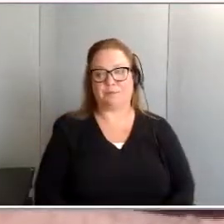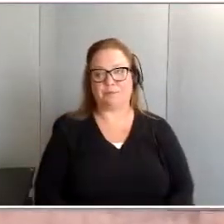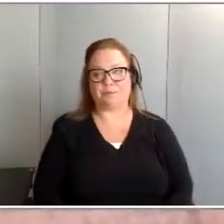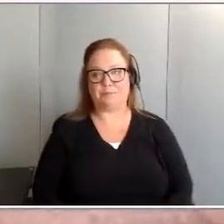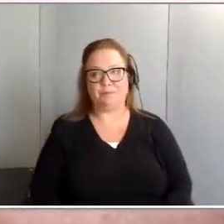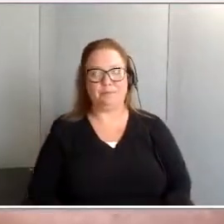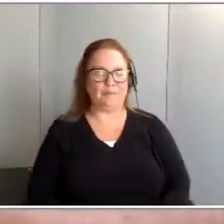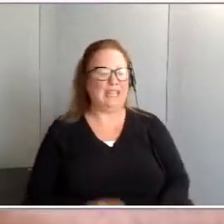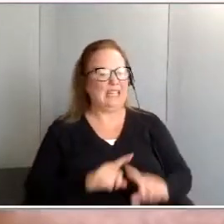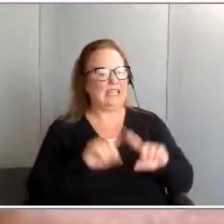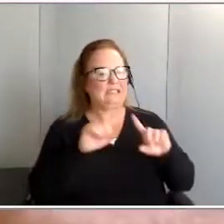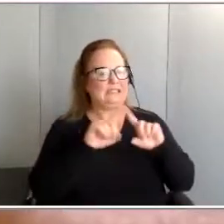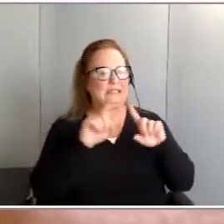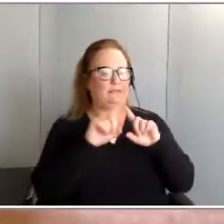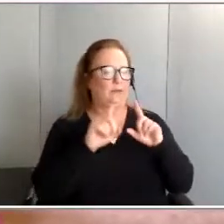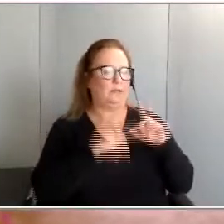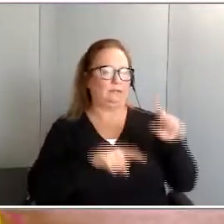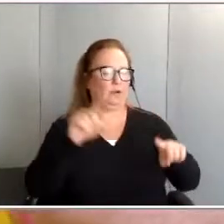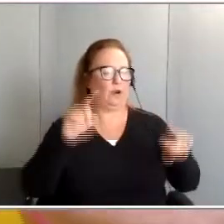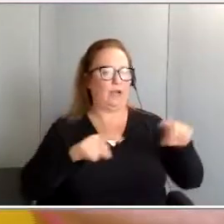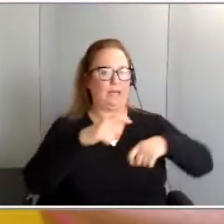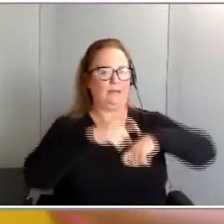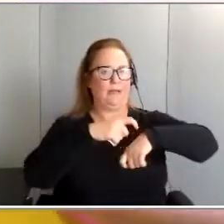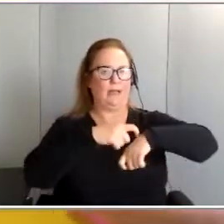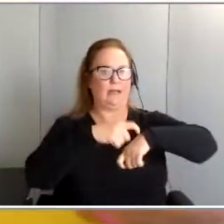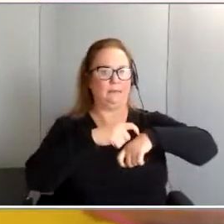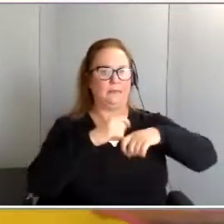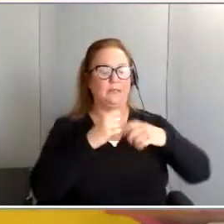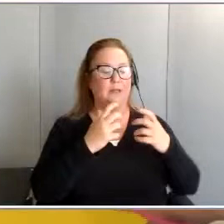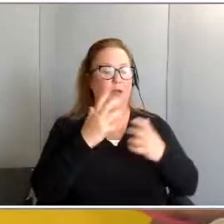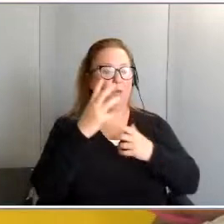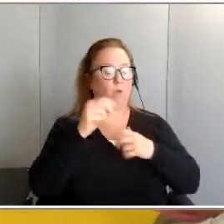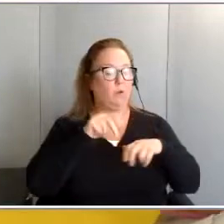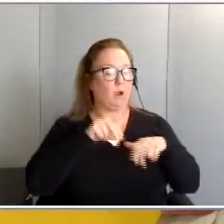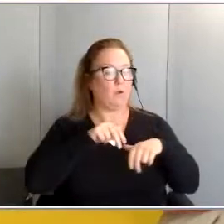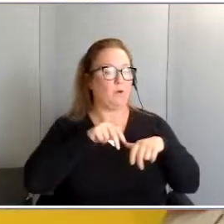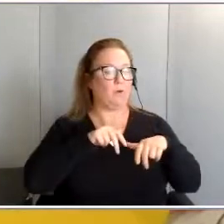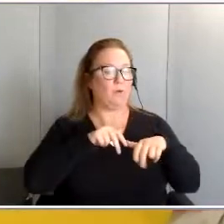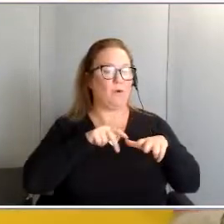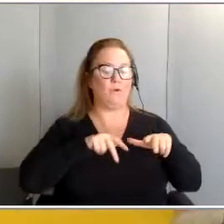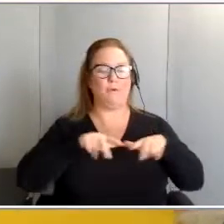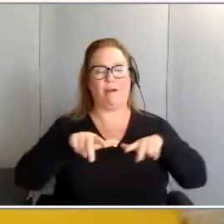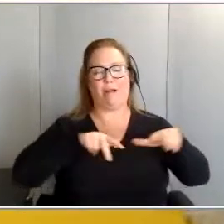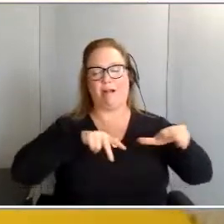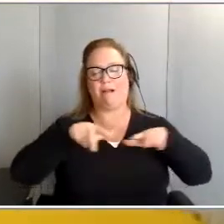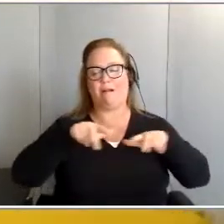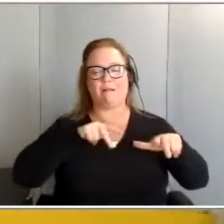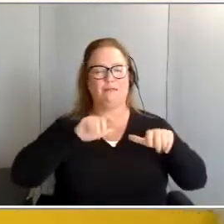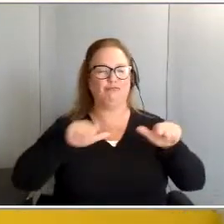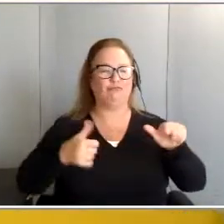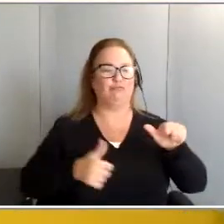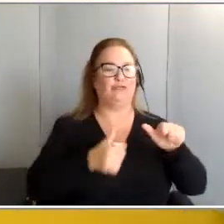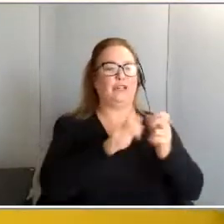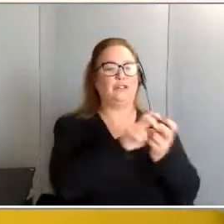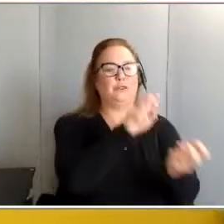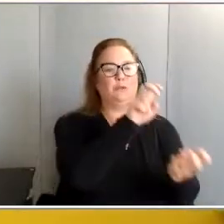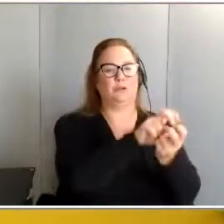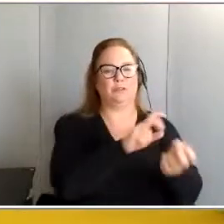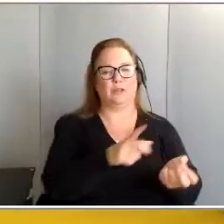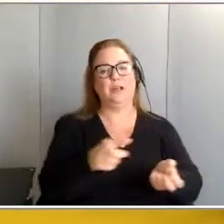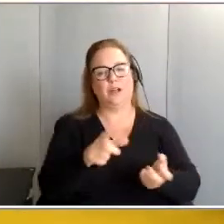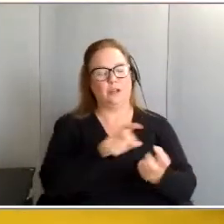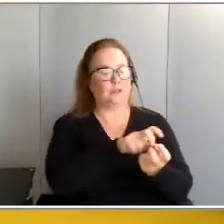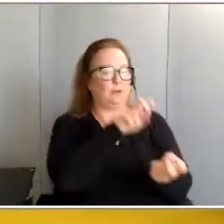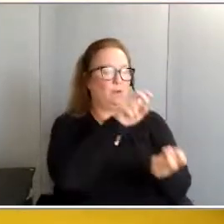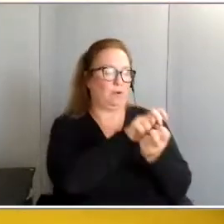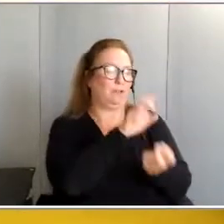different times. I mean, sometimes when we're out on walks, she loves to chase squirrels. Squirrels are almost as big as she is, and if you know what a